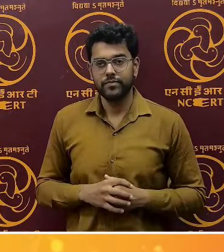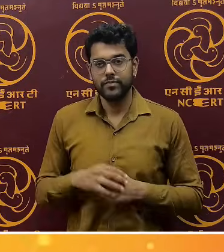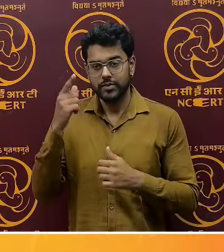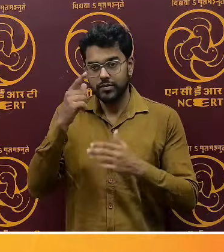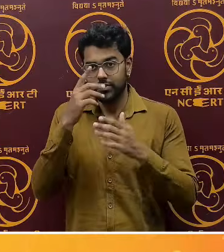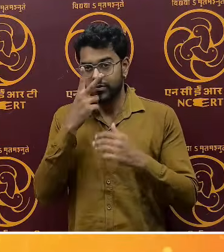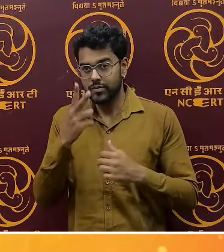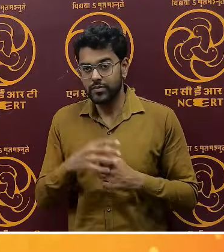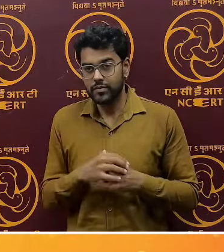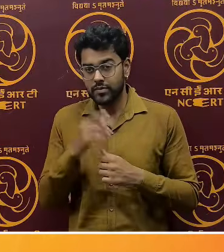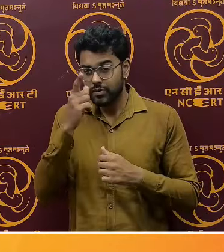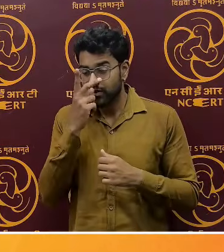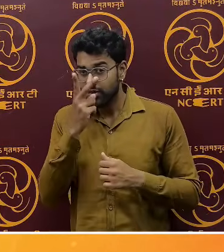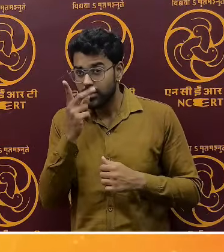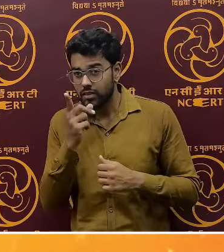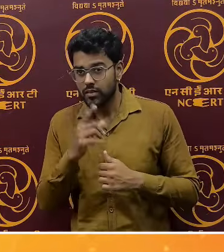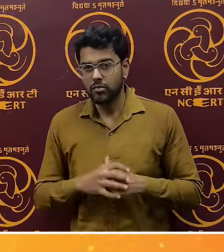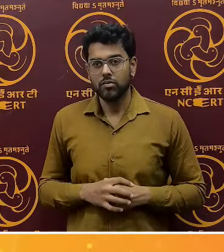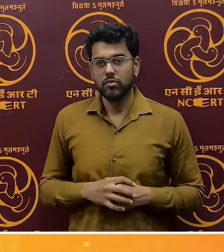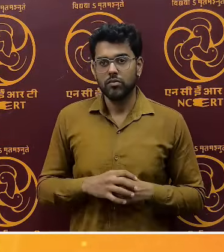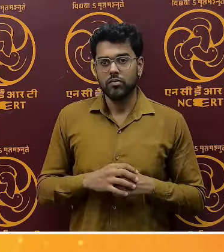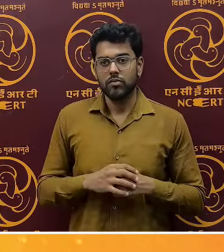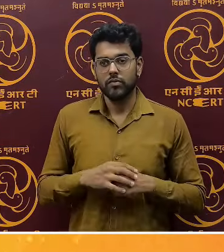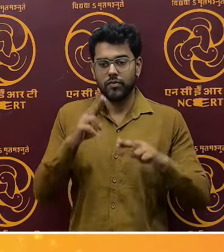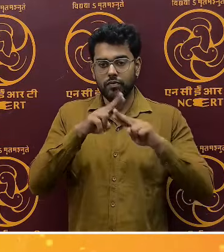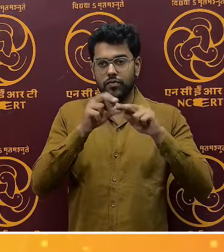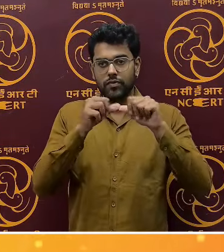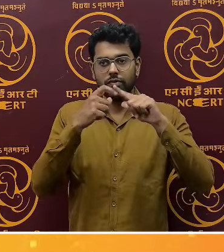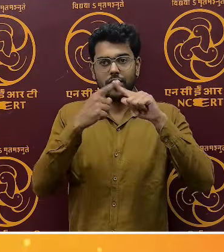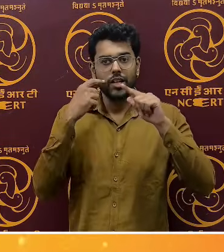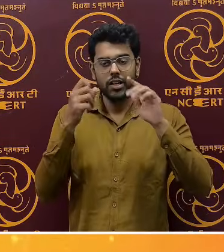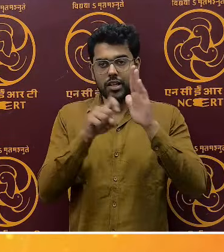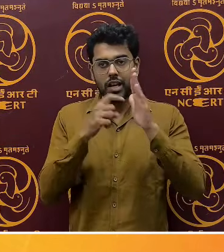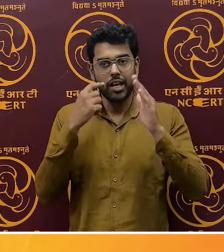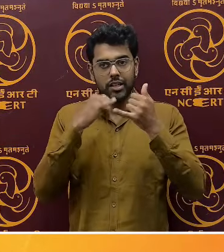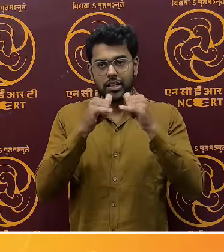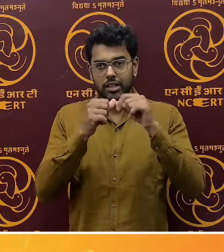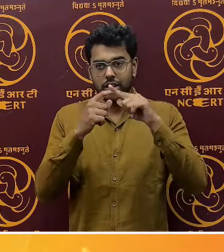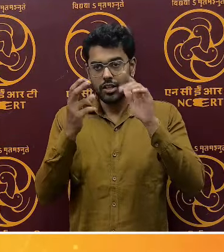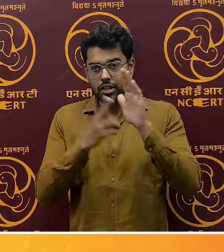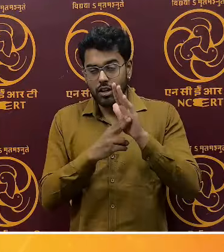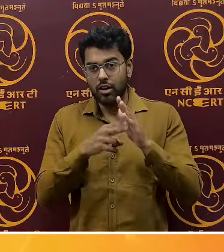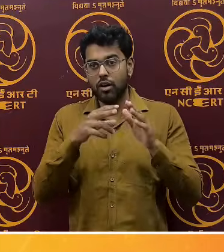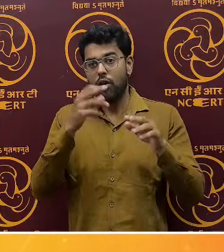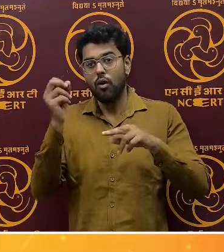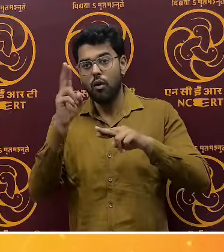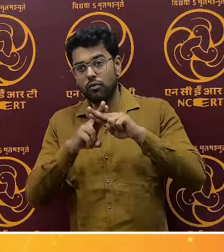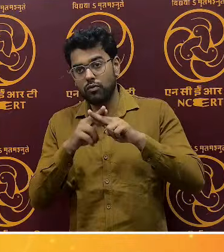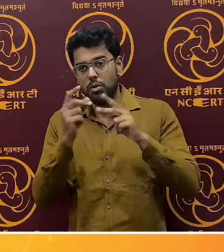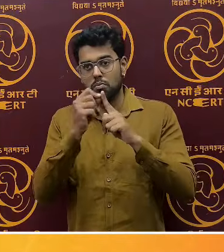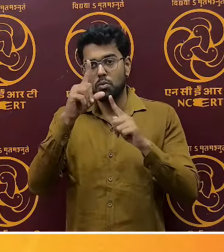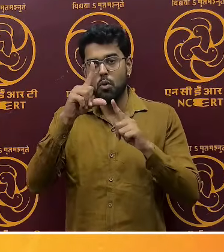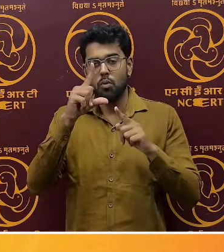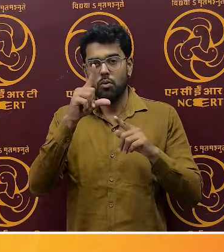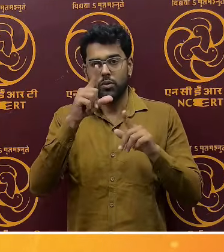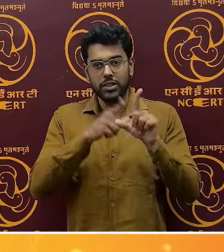Now there is a, you can see, to factorize a polynomial. We will factorize this polynomial today through